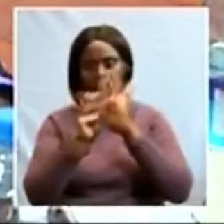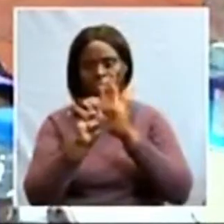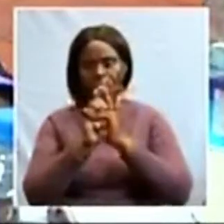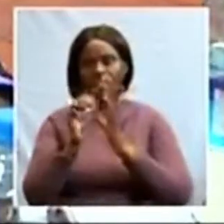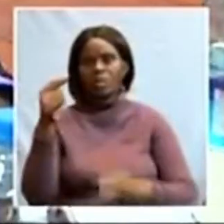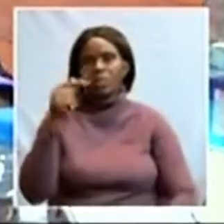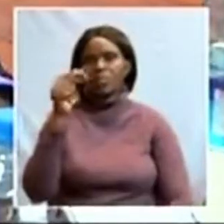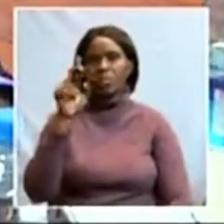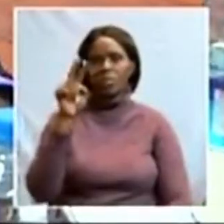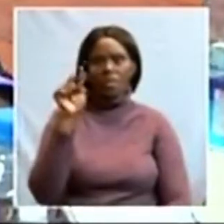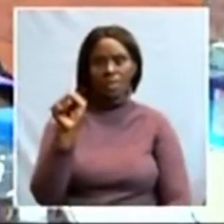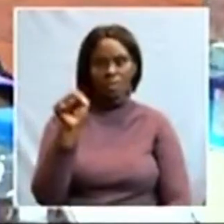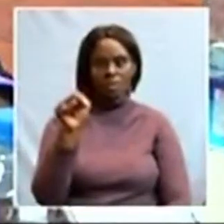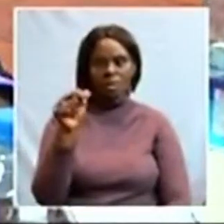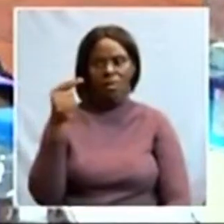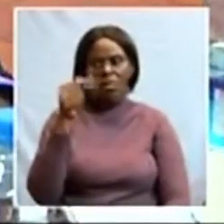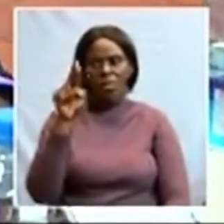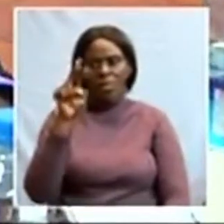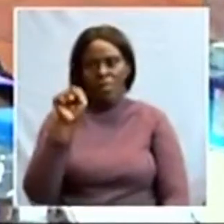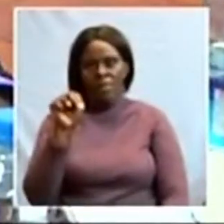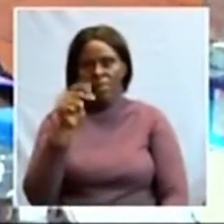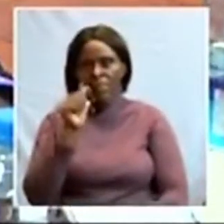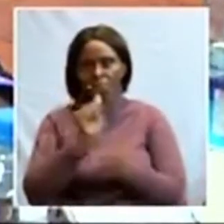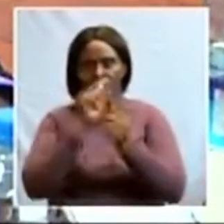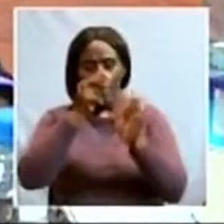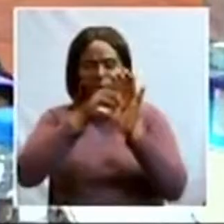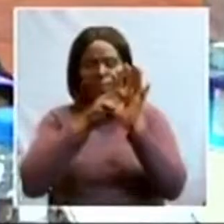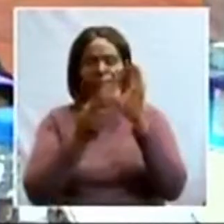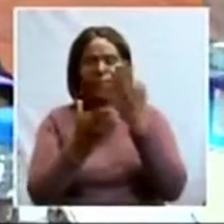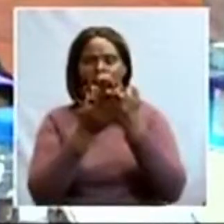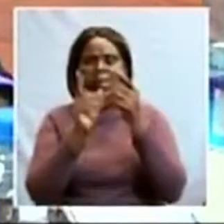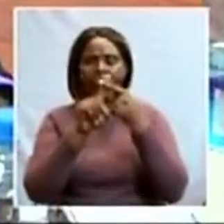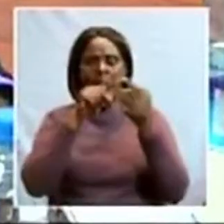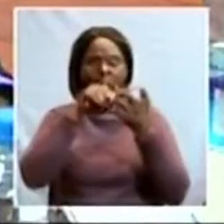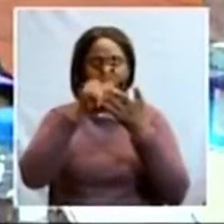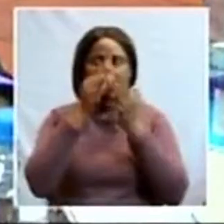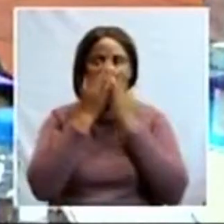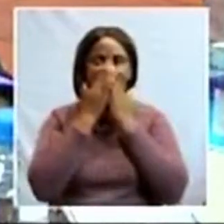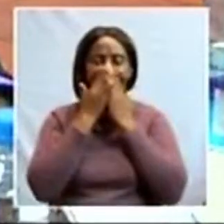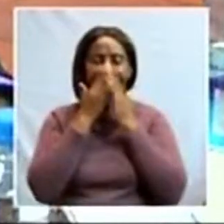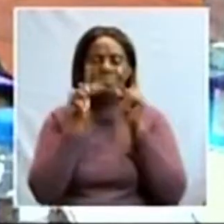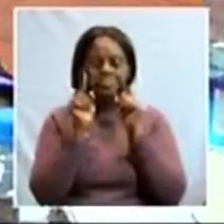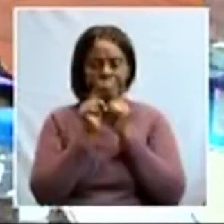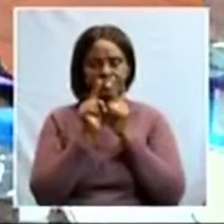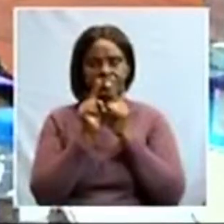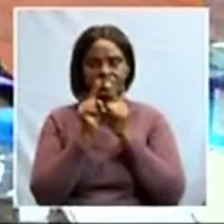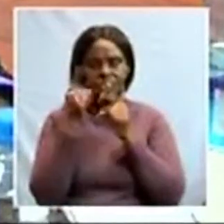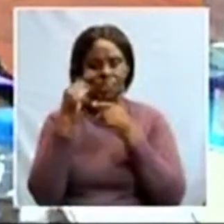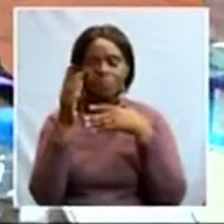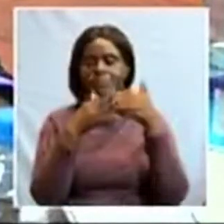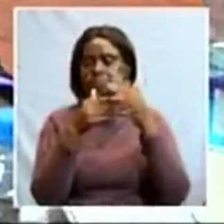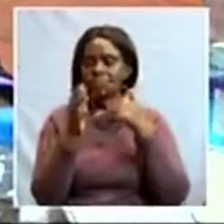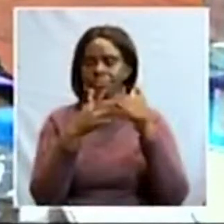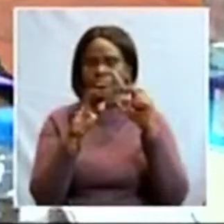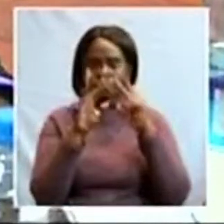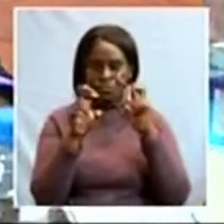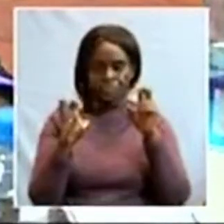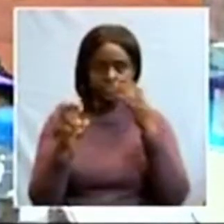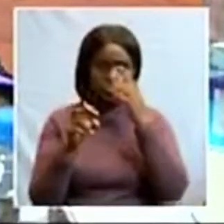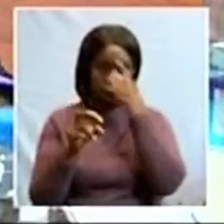GRN and fuel coupon are attached to the payment vouchers for easy